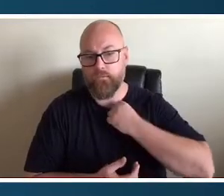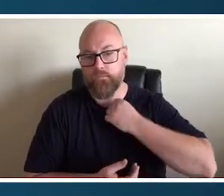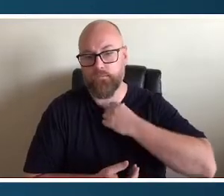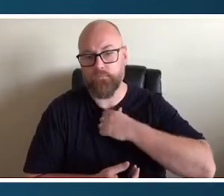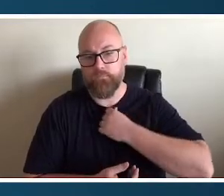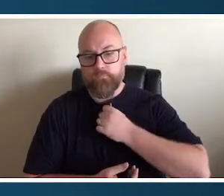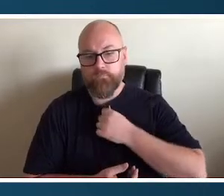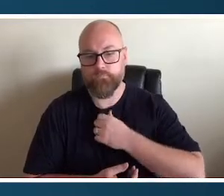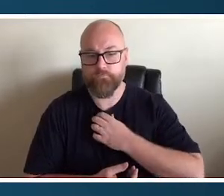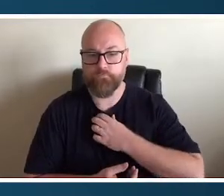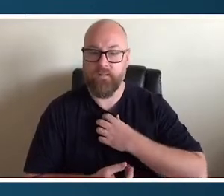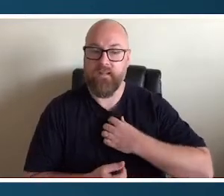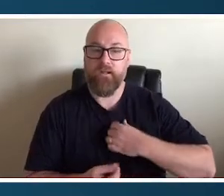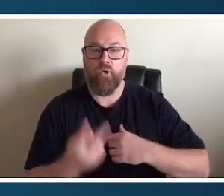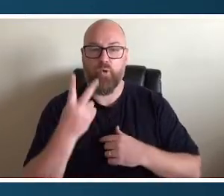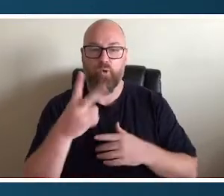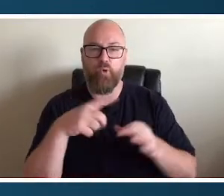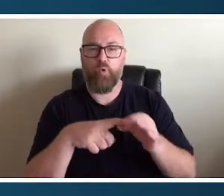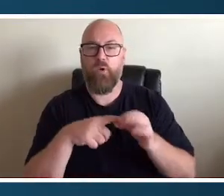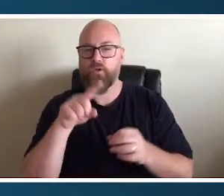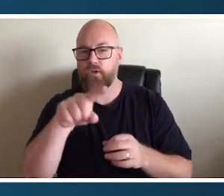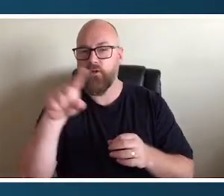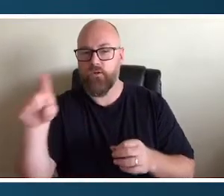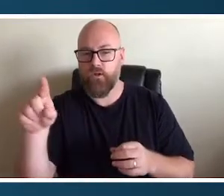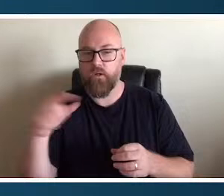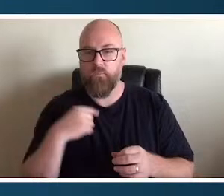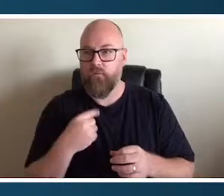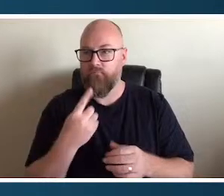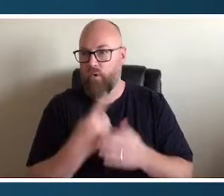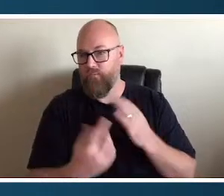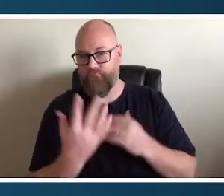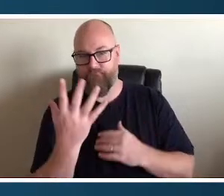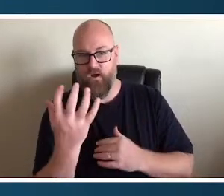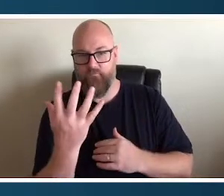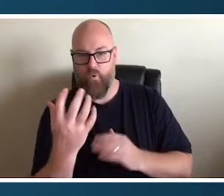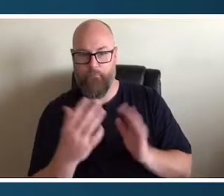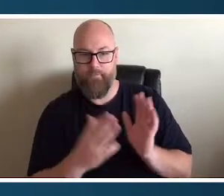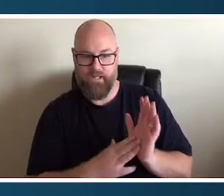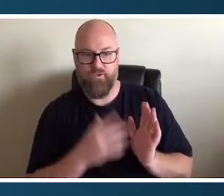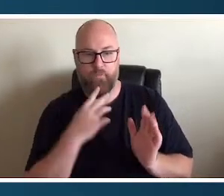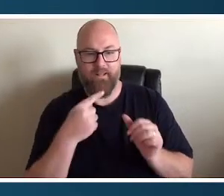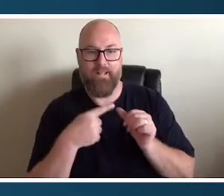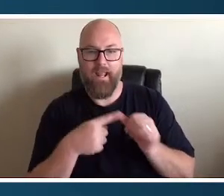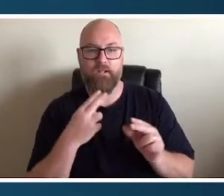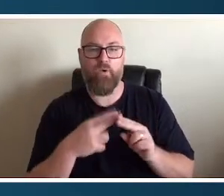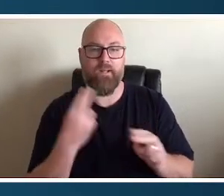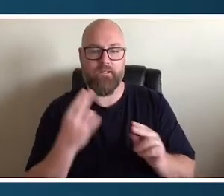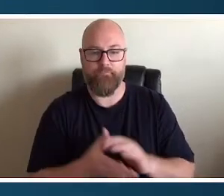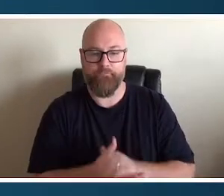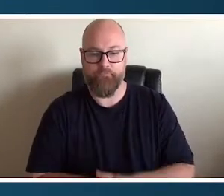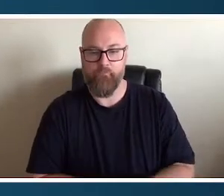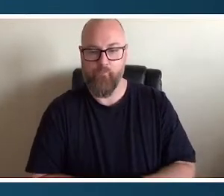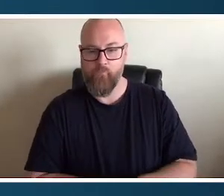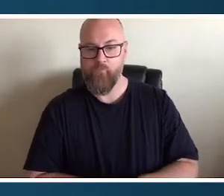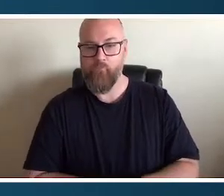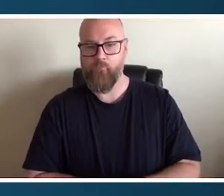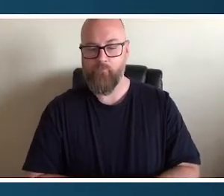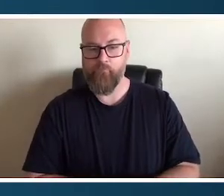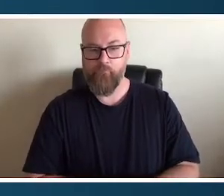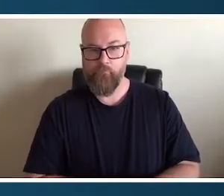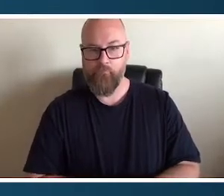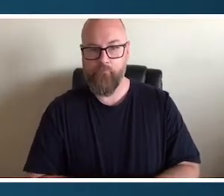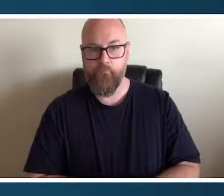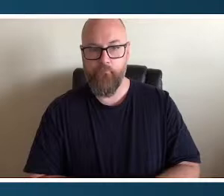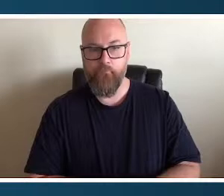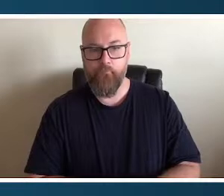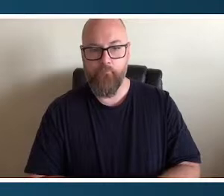here. And then please, we only have 5 minutes, so I'll ask you to keep your answers a little bit short as well. Comments short and answers short.